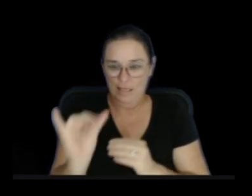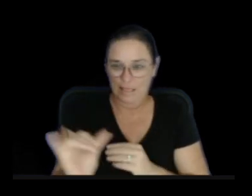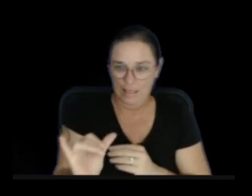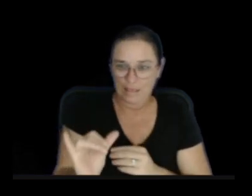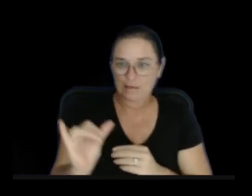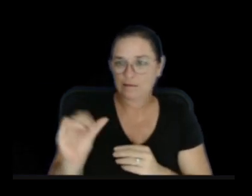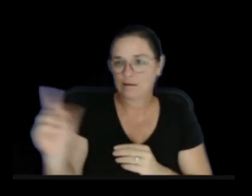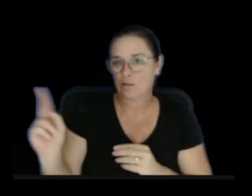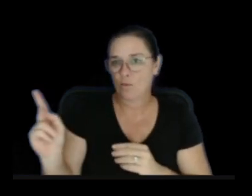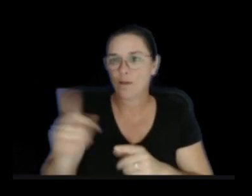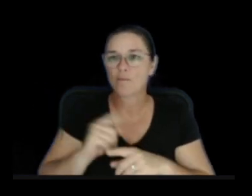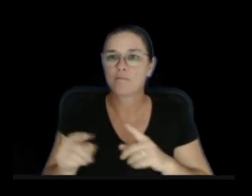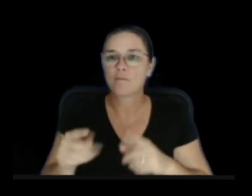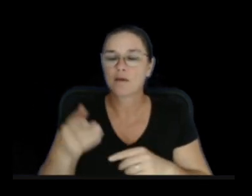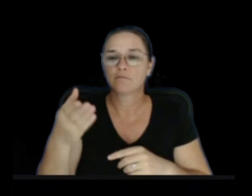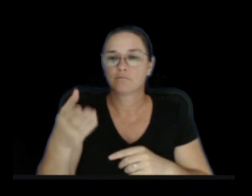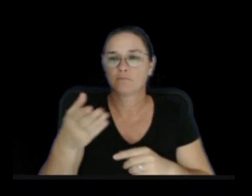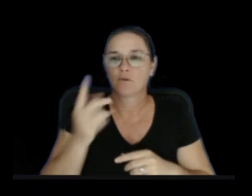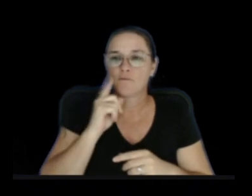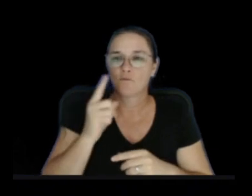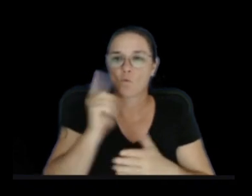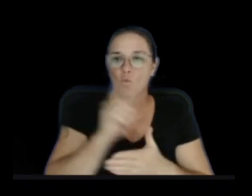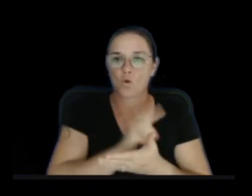earthquakes on Mauna Loa over the past week,